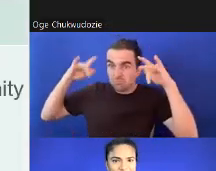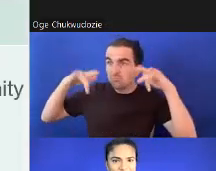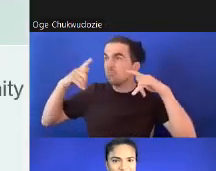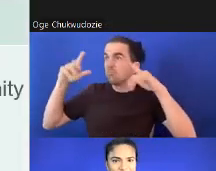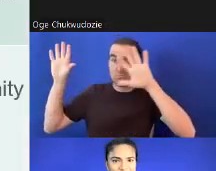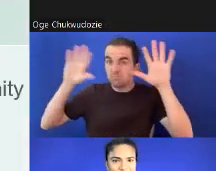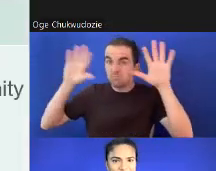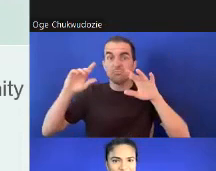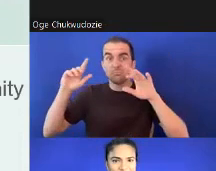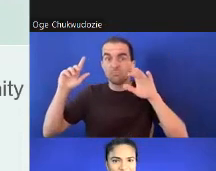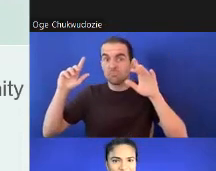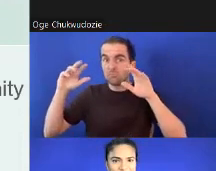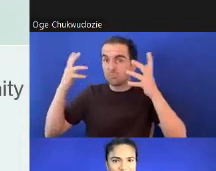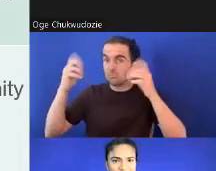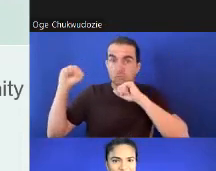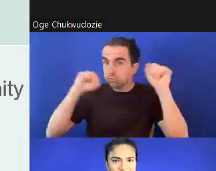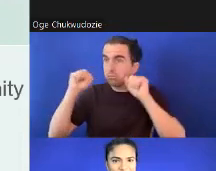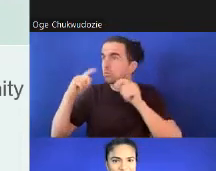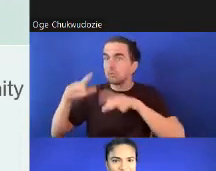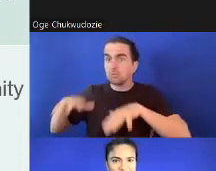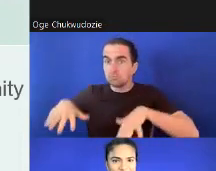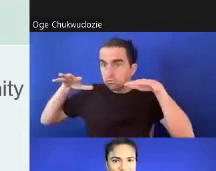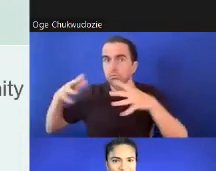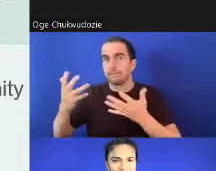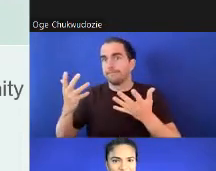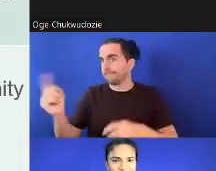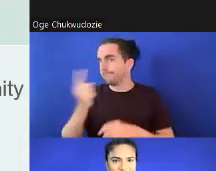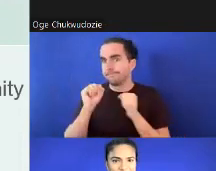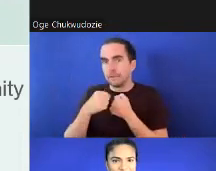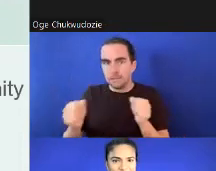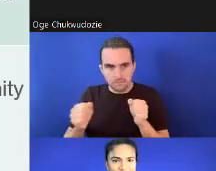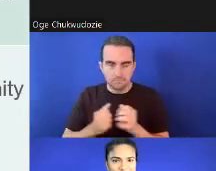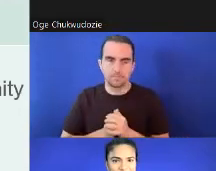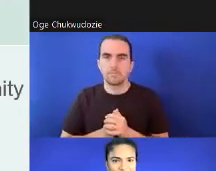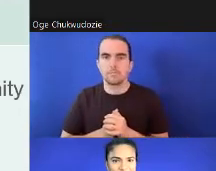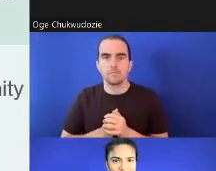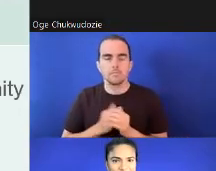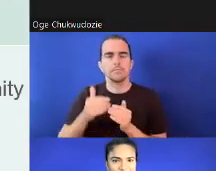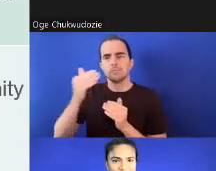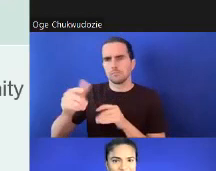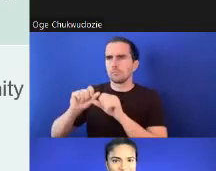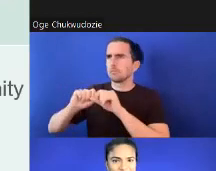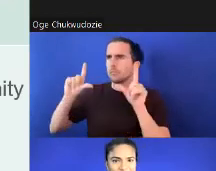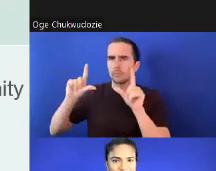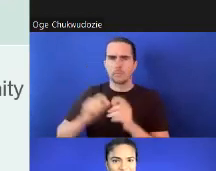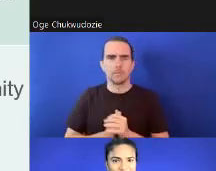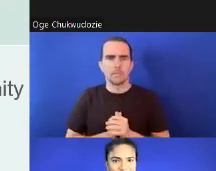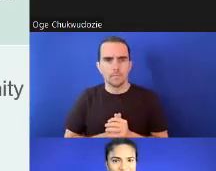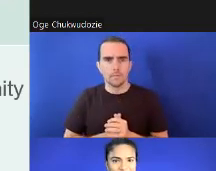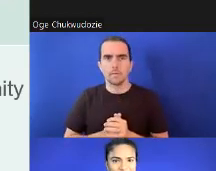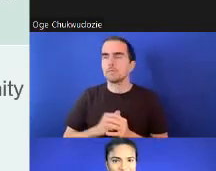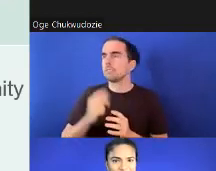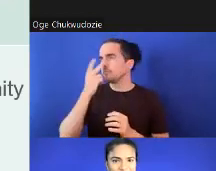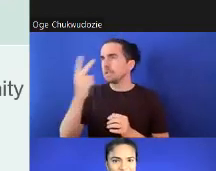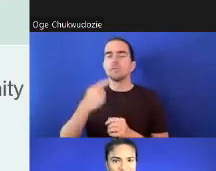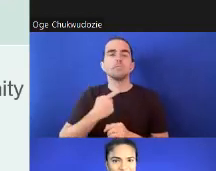We also have the voice recorder, which is easy to use, which is private and confidential, where you